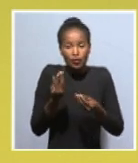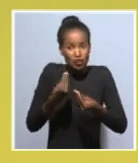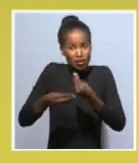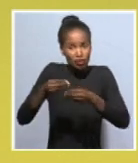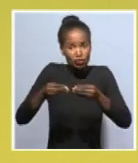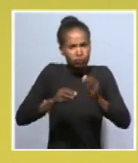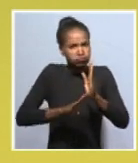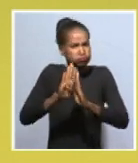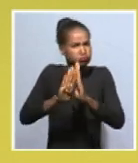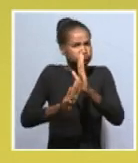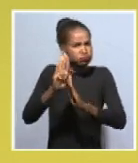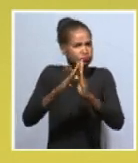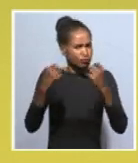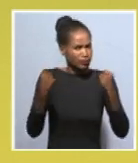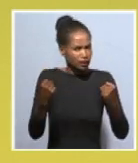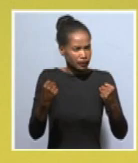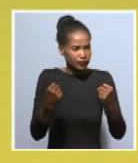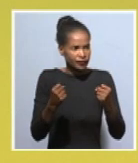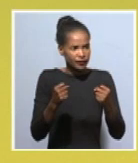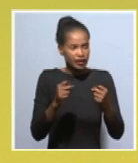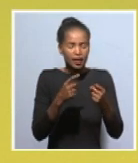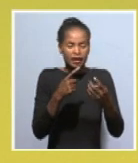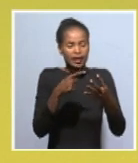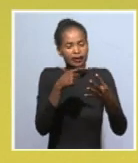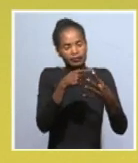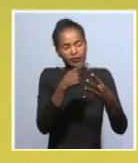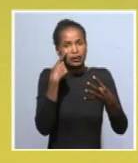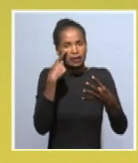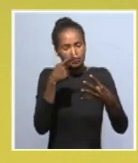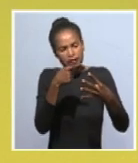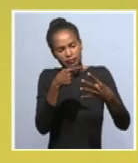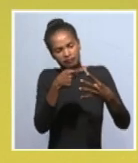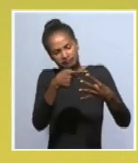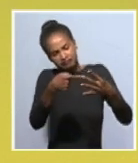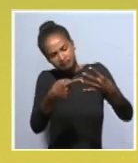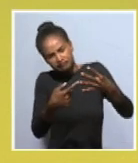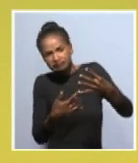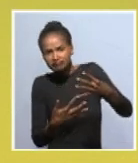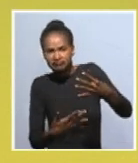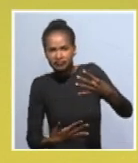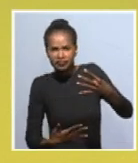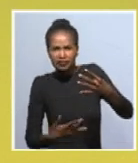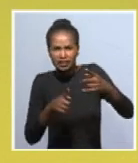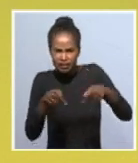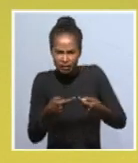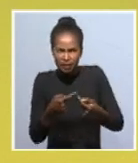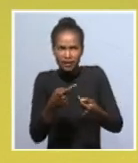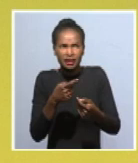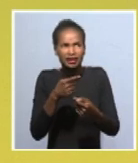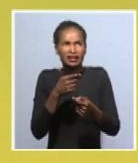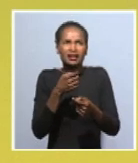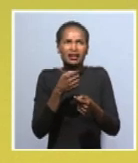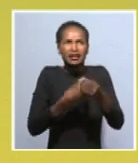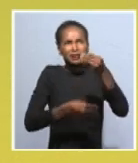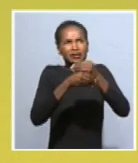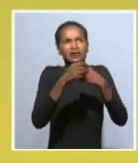economy, you have to have some factors which are in place. Let me say, for example, bring to your attention that